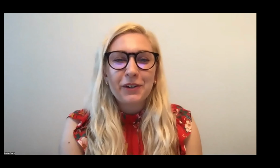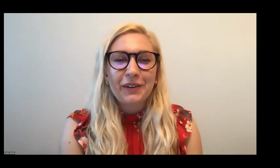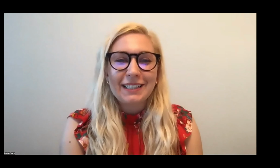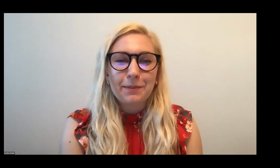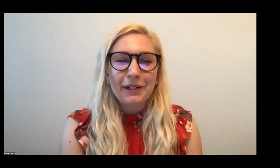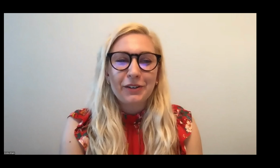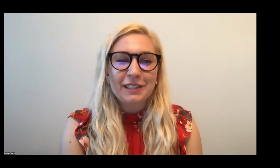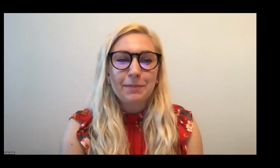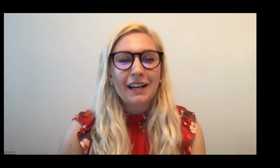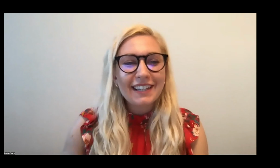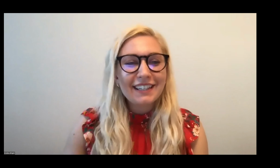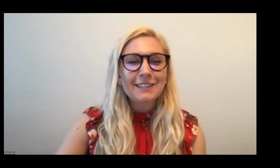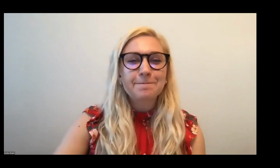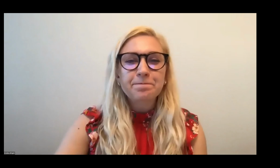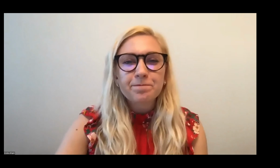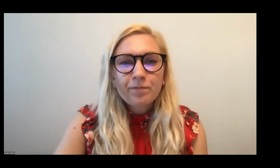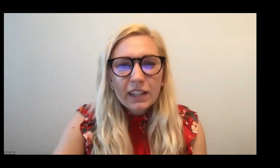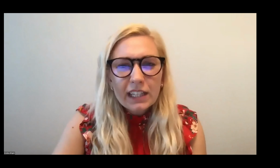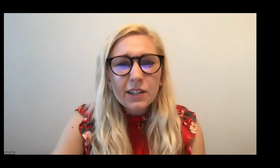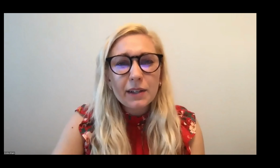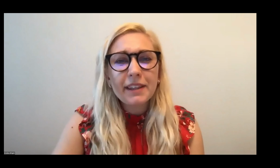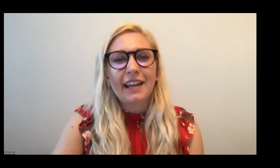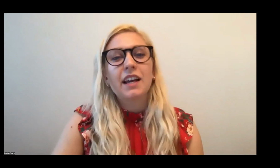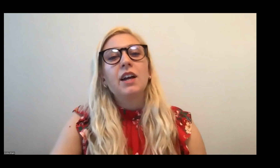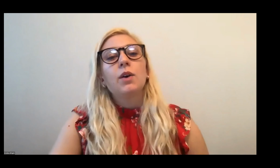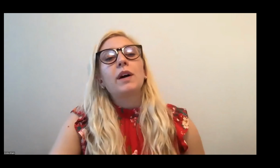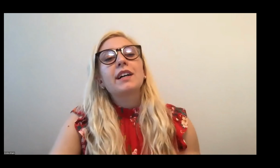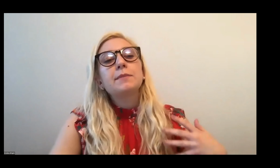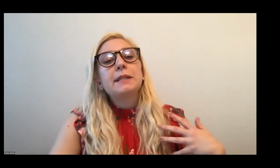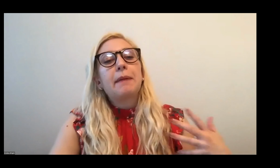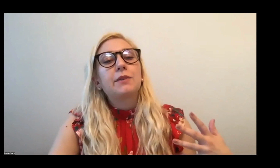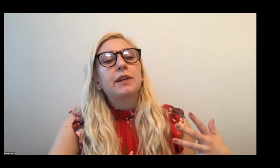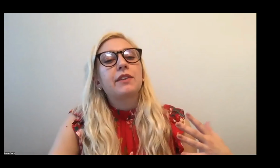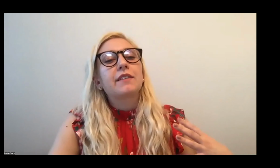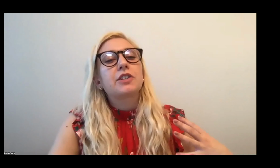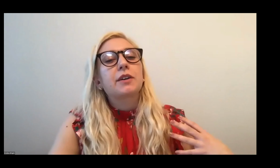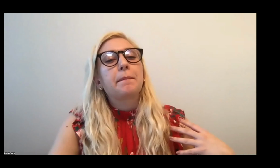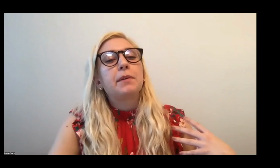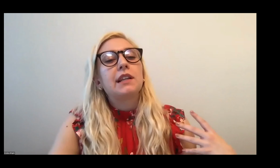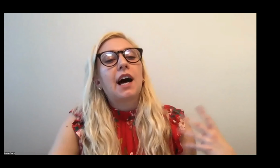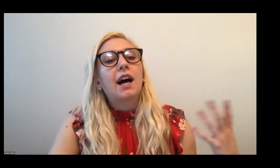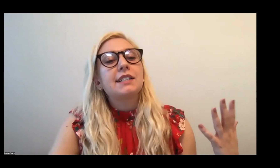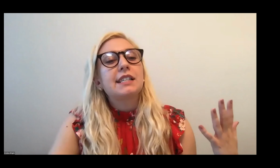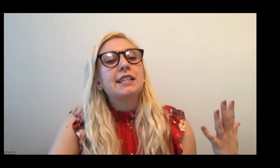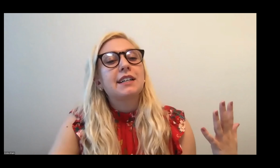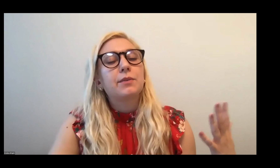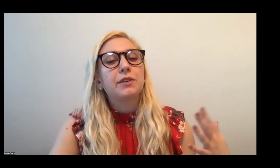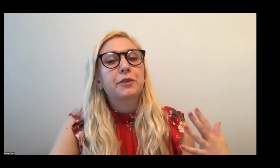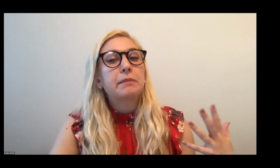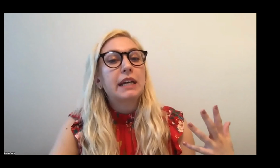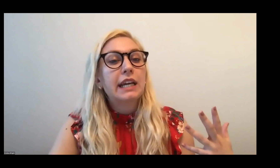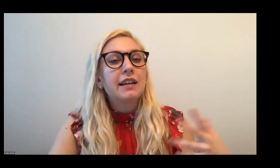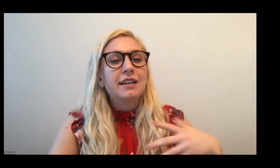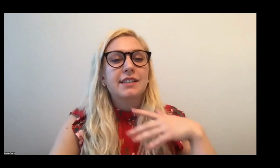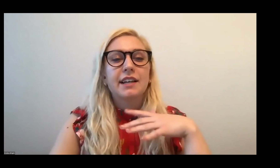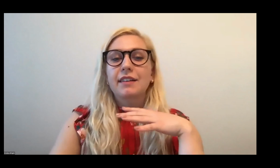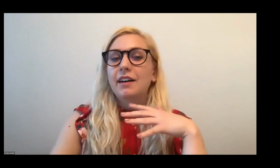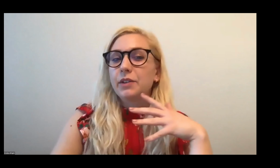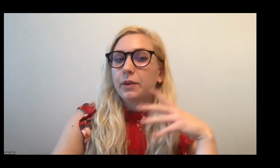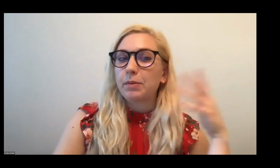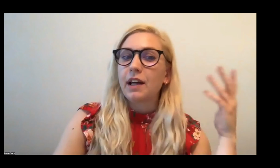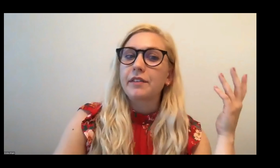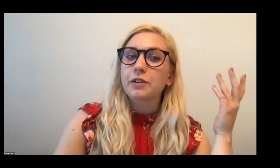little bit for you guys to put in your responses. So let me think. What comes to mind when you think of the term plot? Well, for me, it's